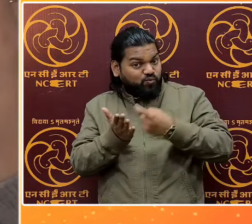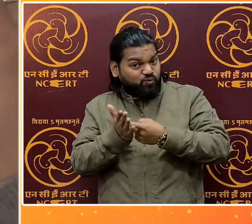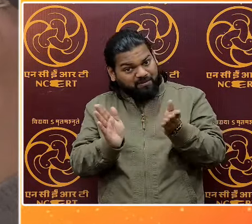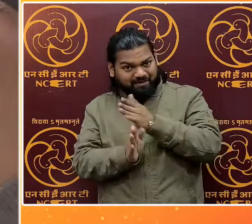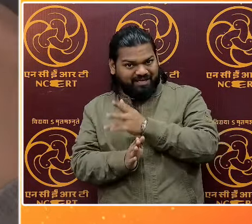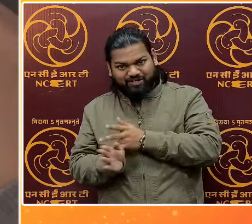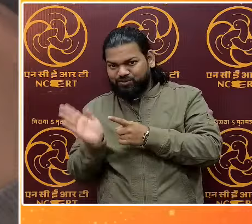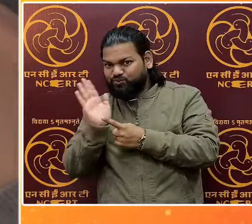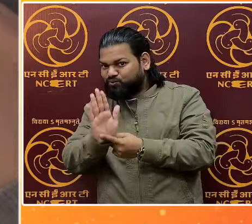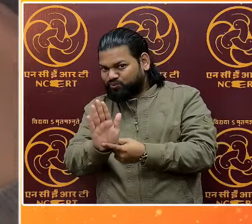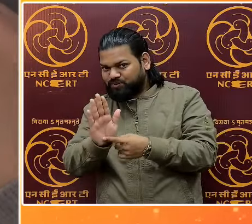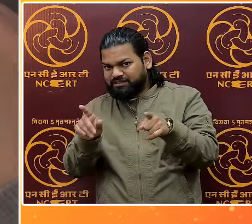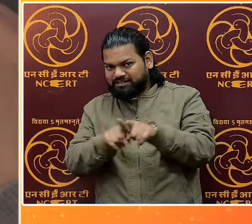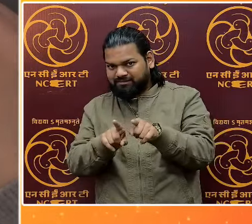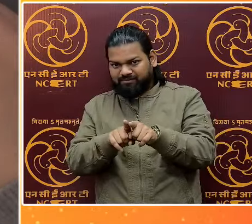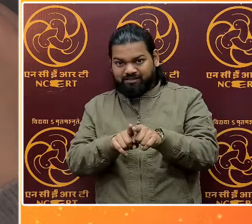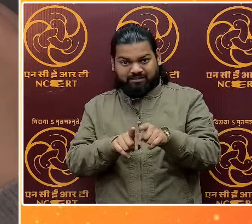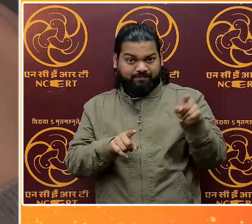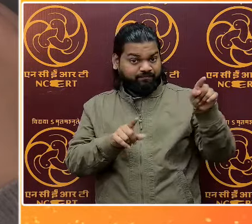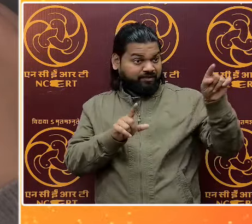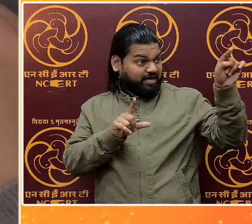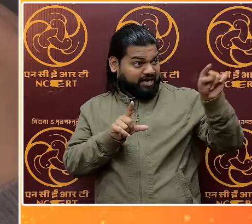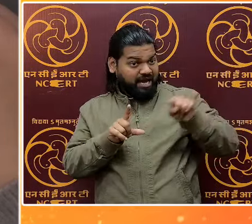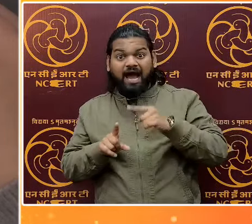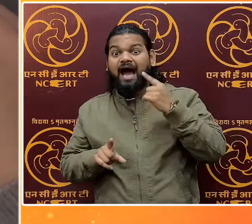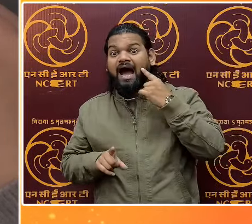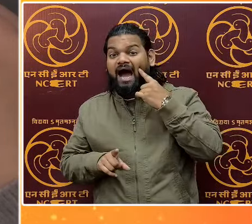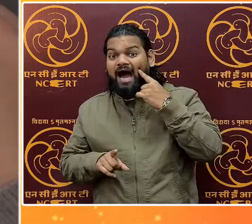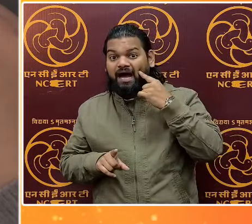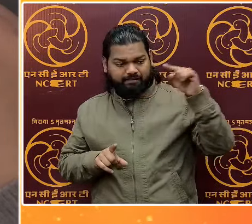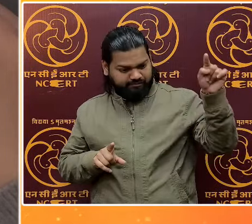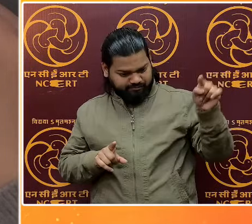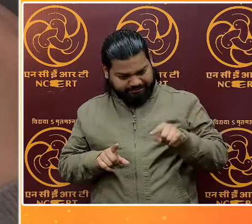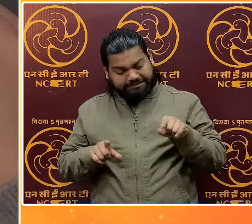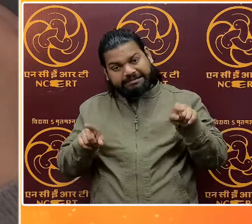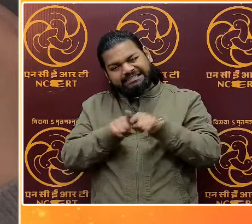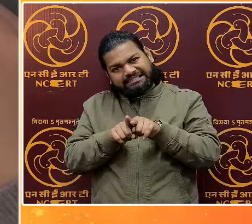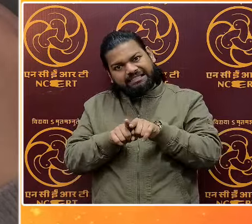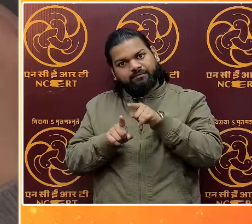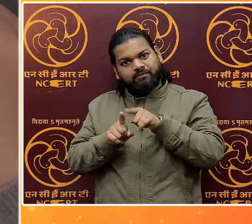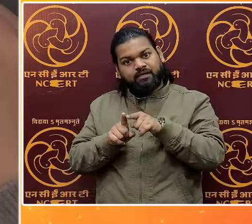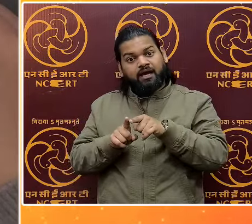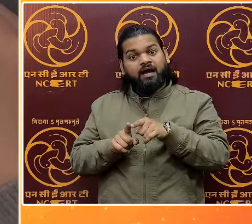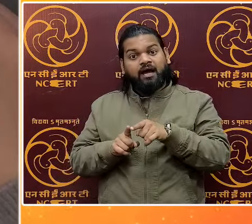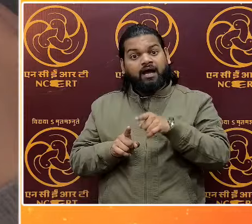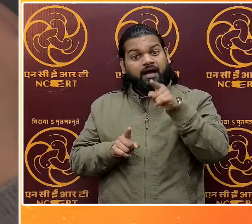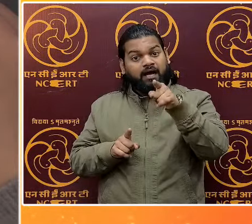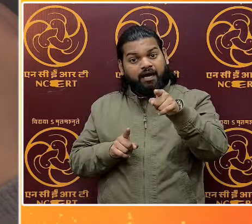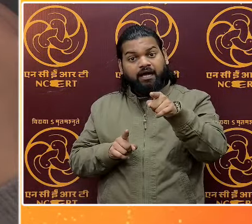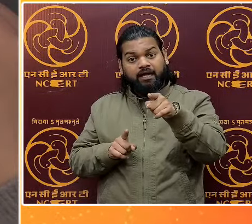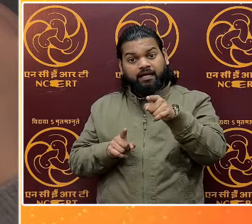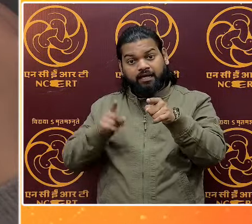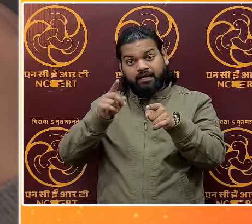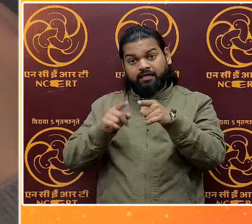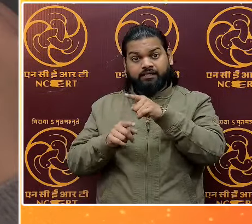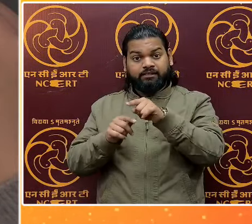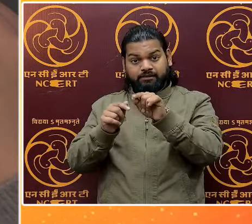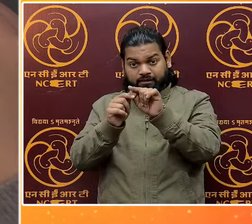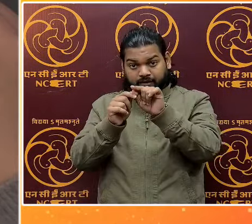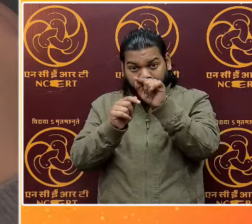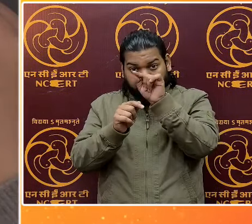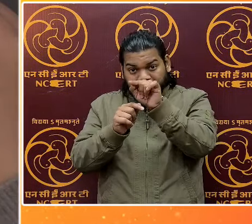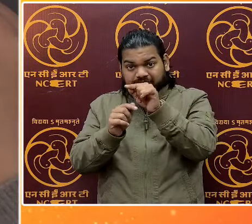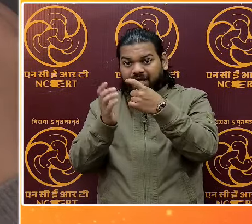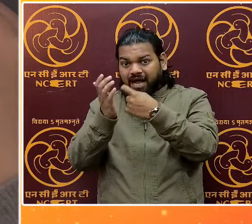that whatever is your angle I, same will be your angle R. So if we are getting angle I